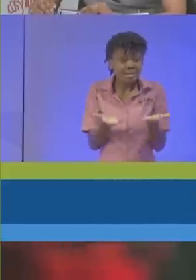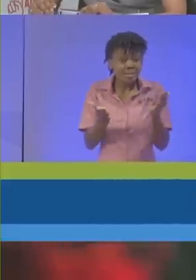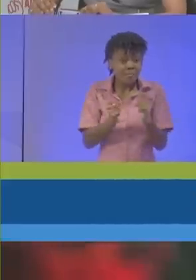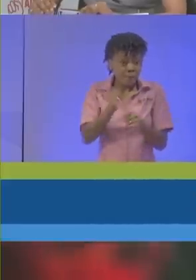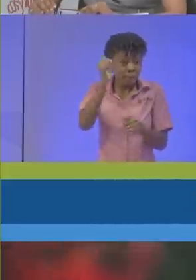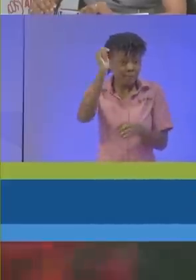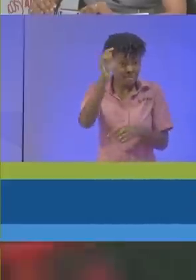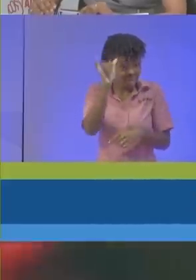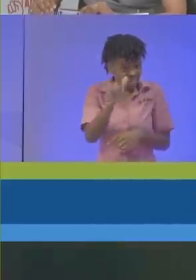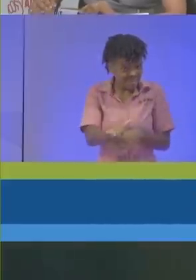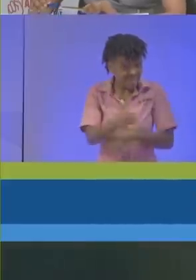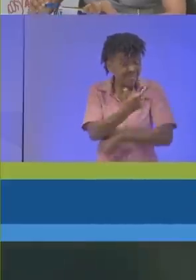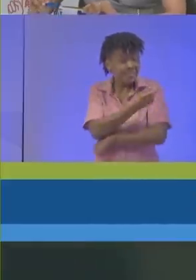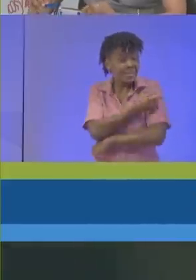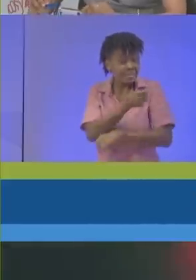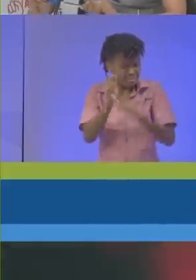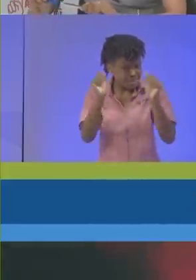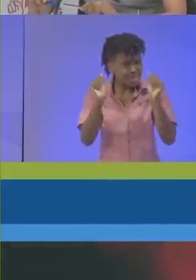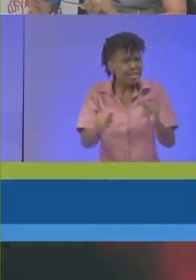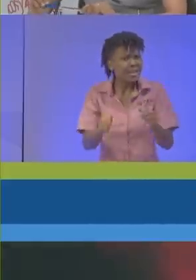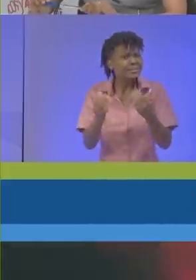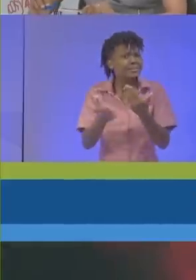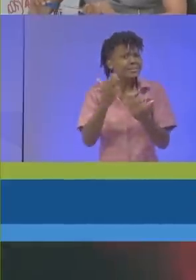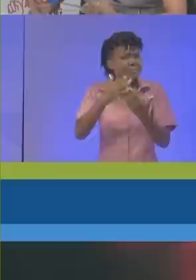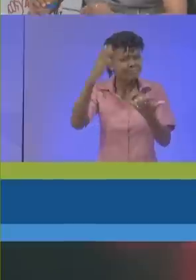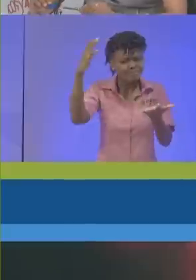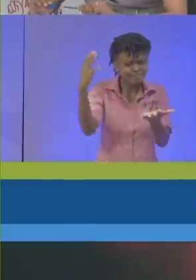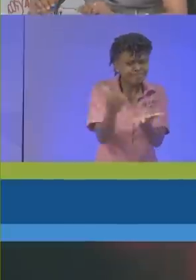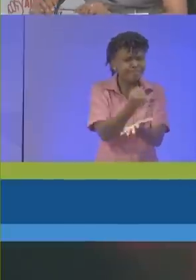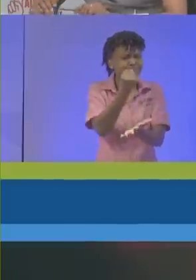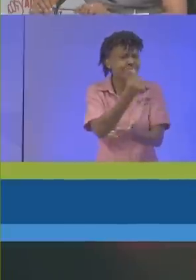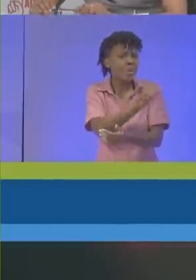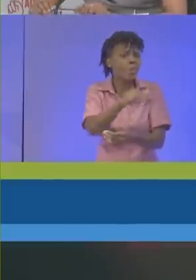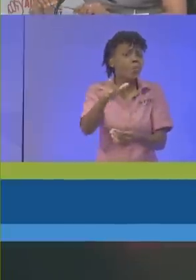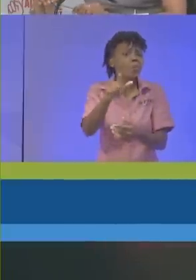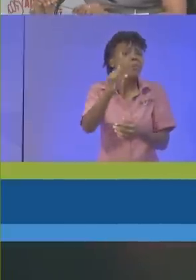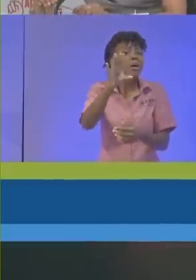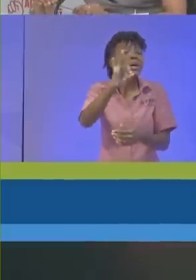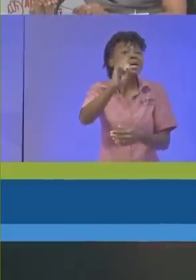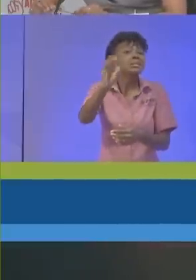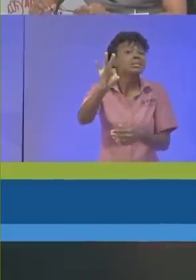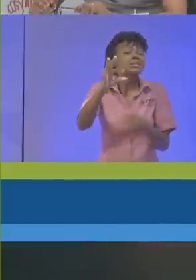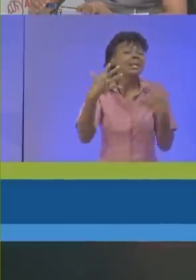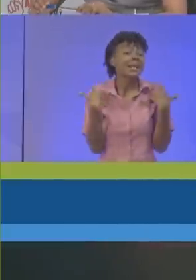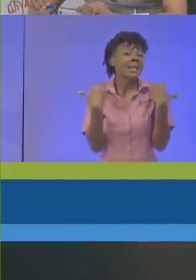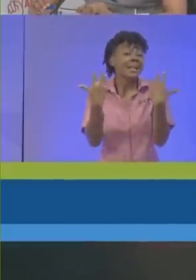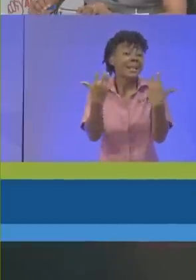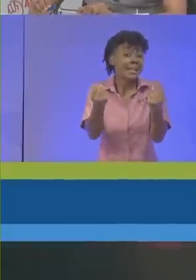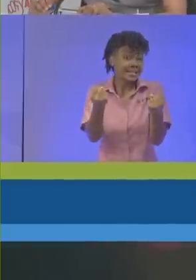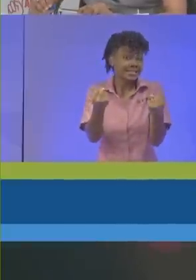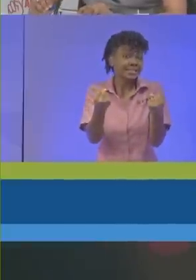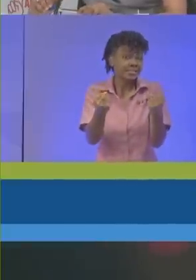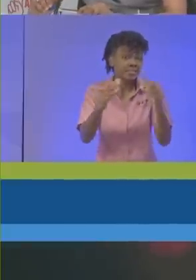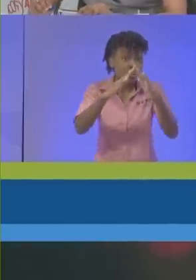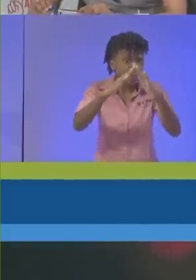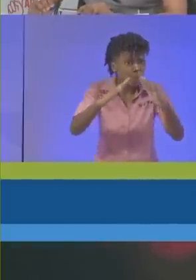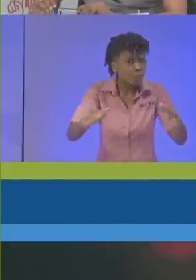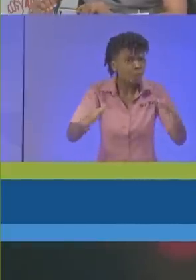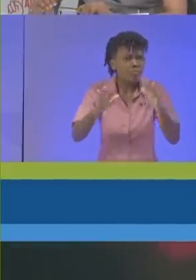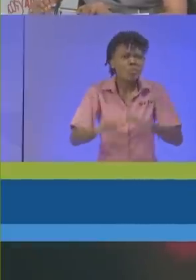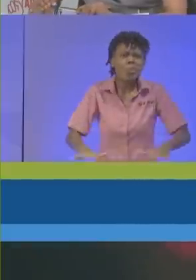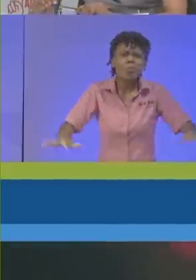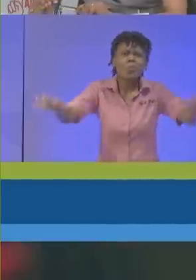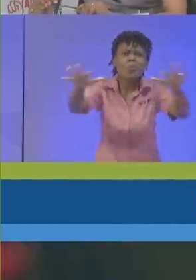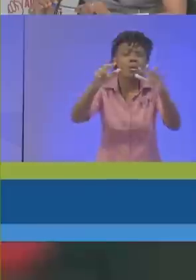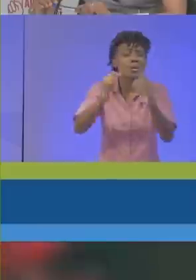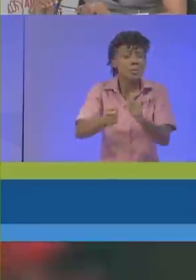and Tobago. So there's absolutely no reason why a child cannot access the vaccines. We have adequate vaccines at